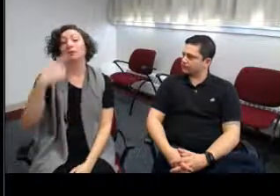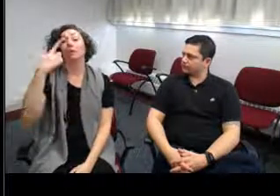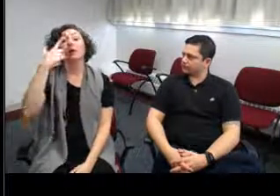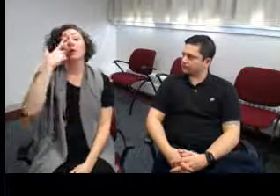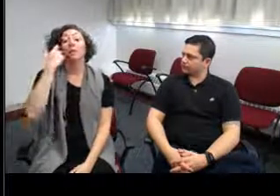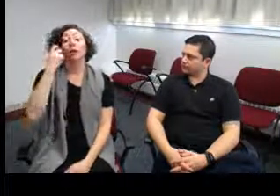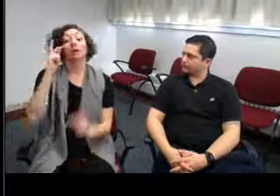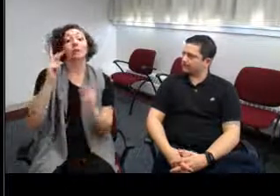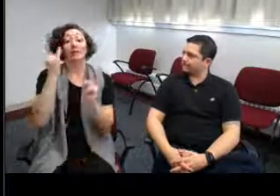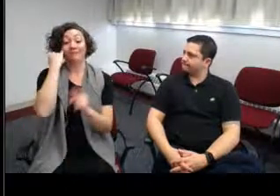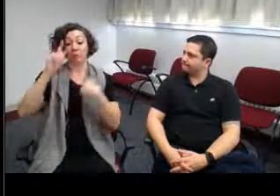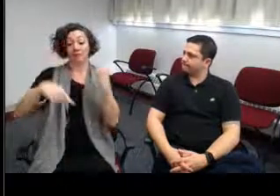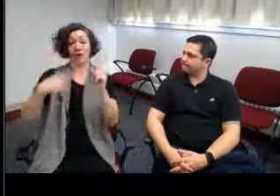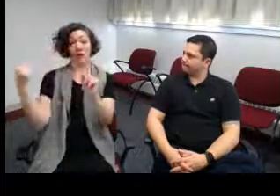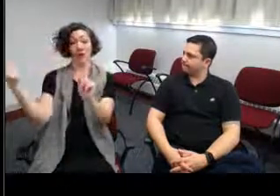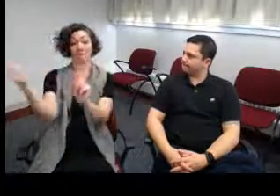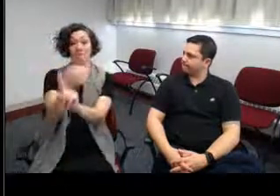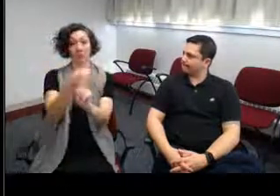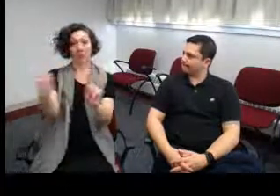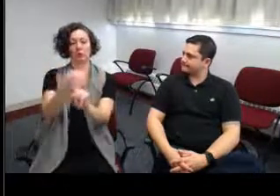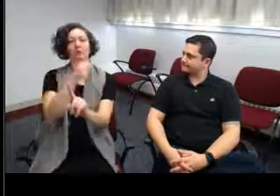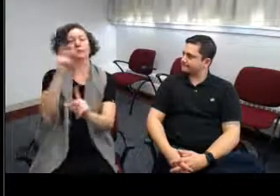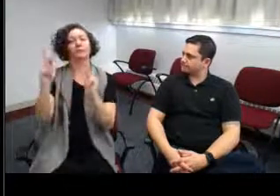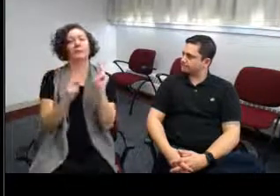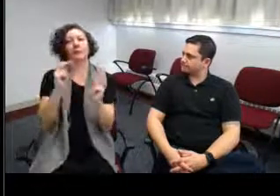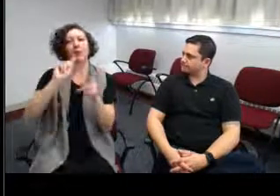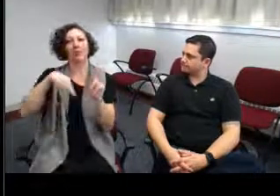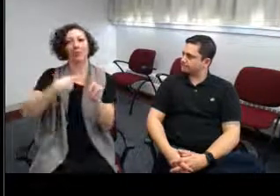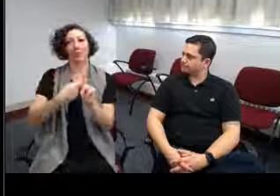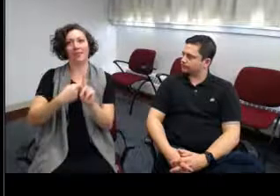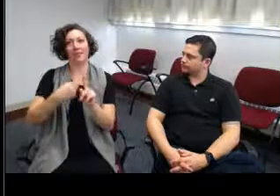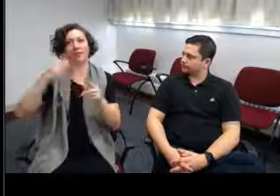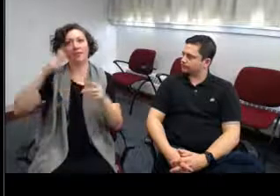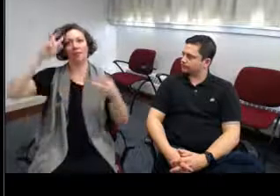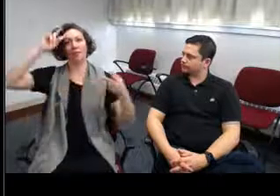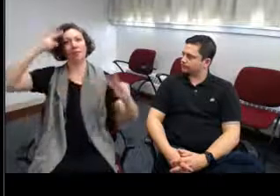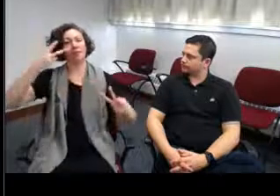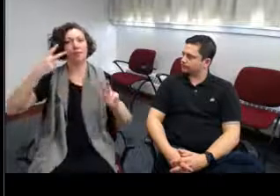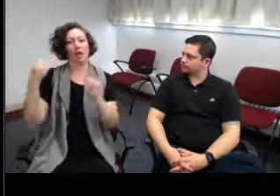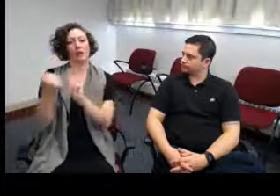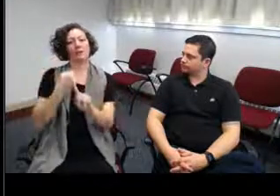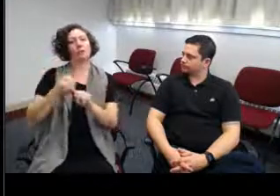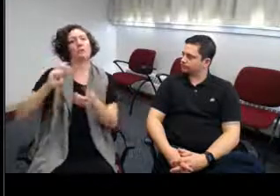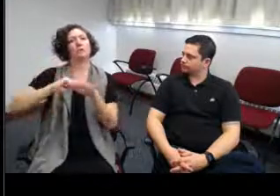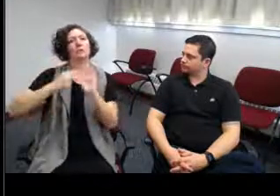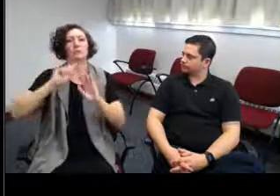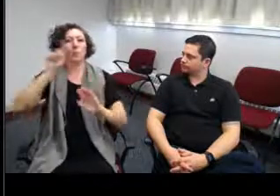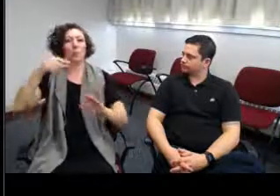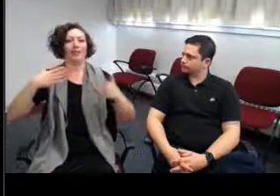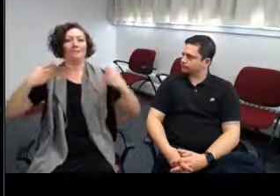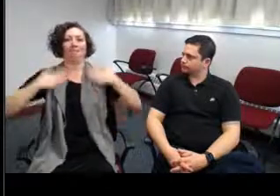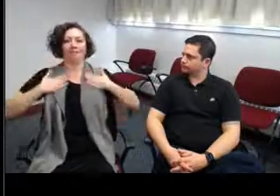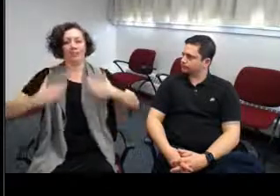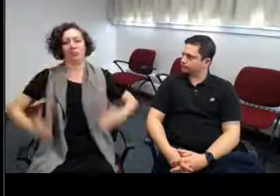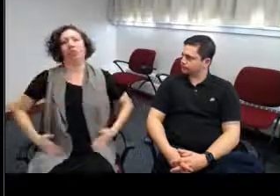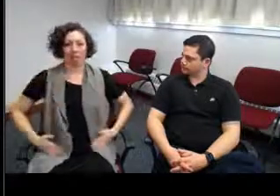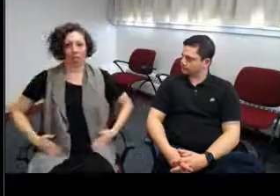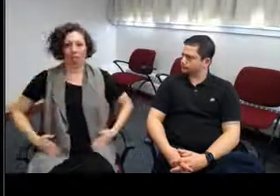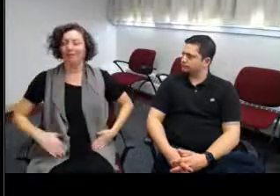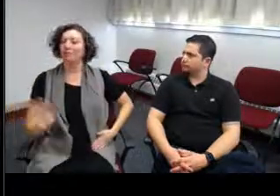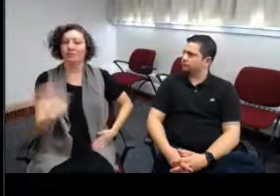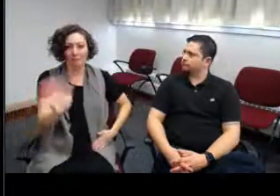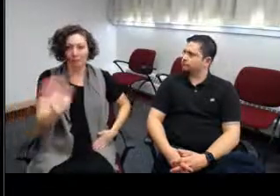It kind of looks like somebody being hit, but we know that there's different types of abuses. So spelling the